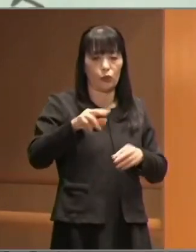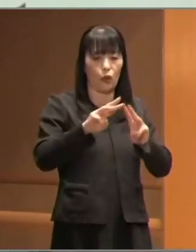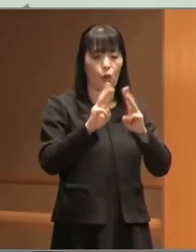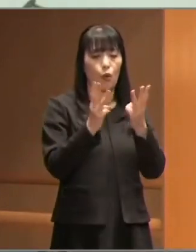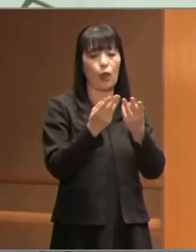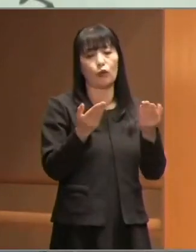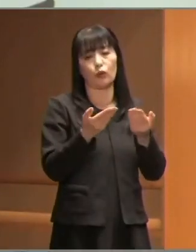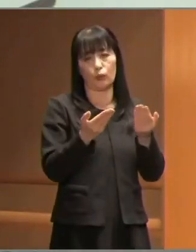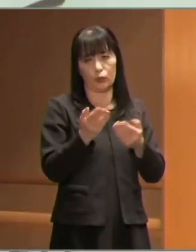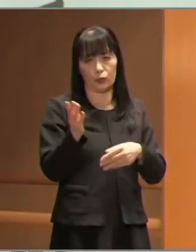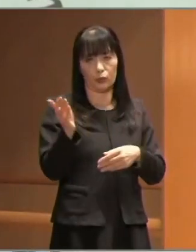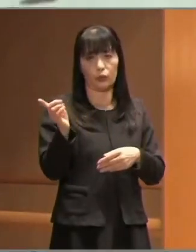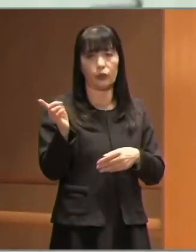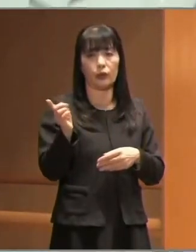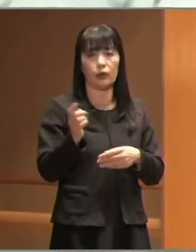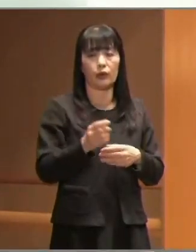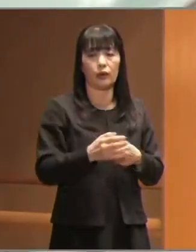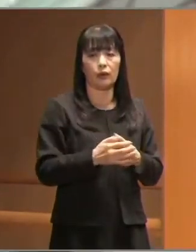out in Switzerland.